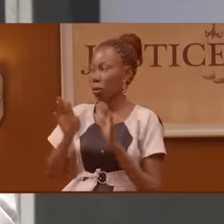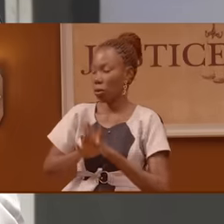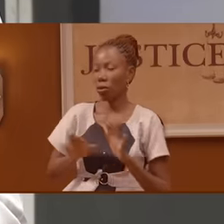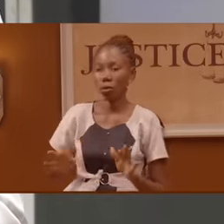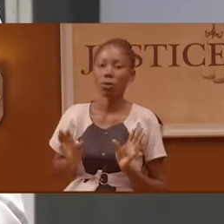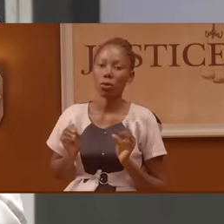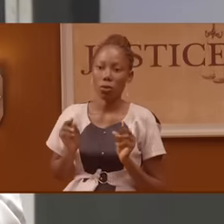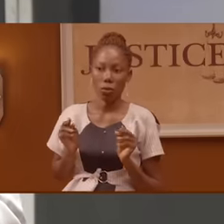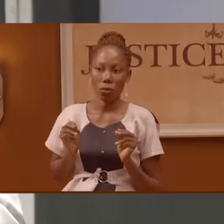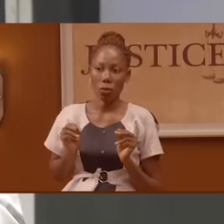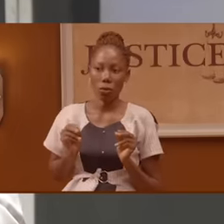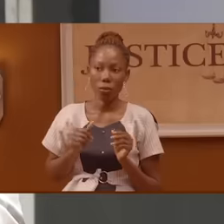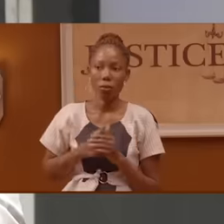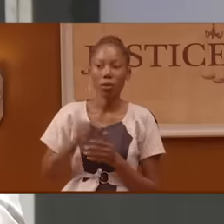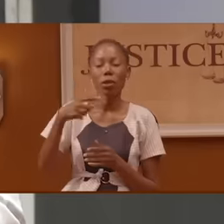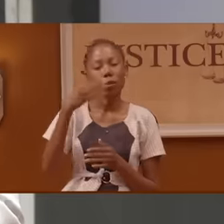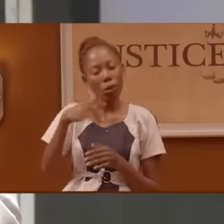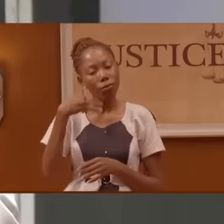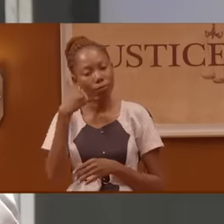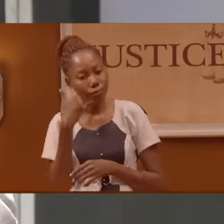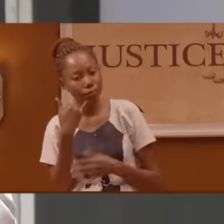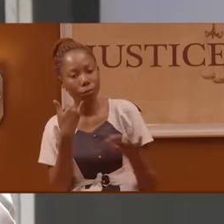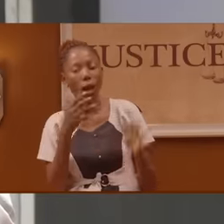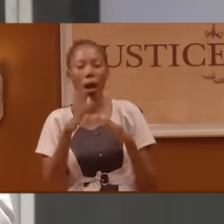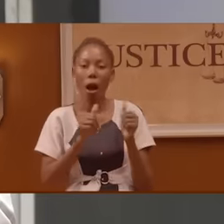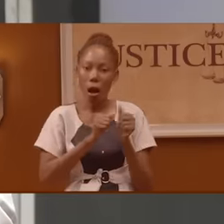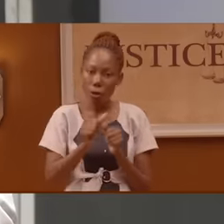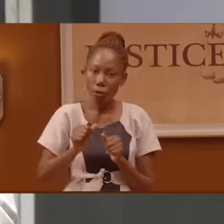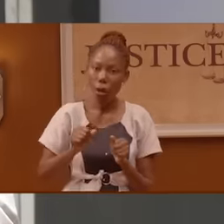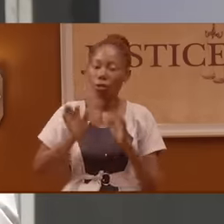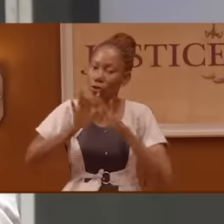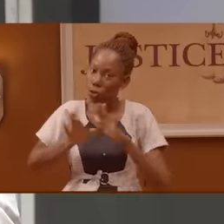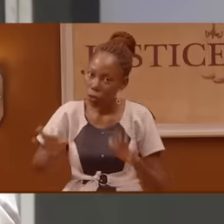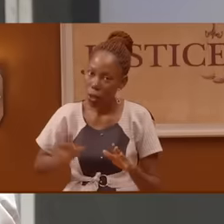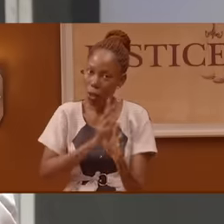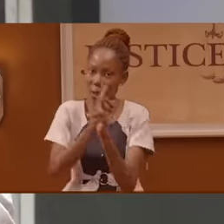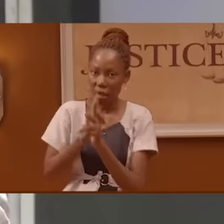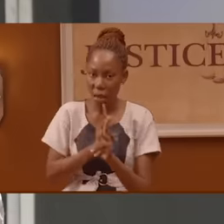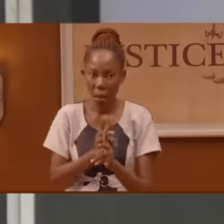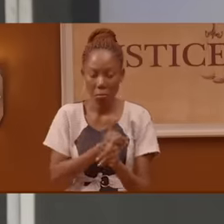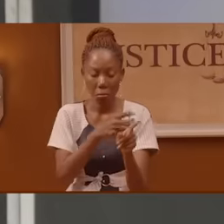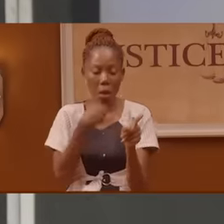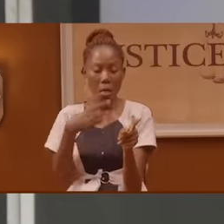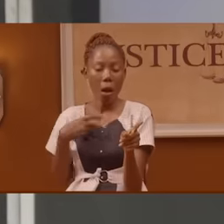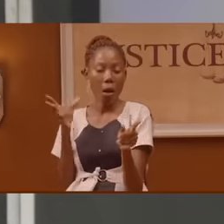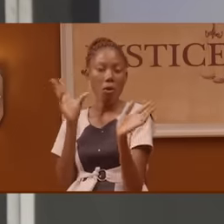So I called him that let's talk about the welfare of the children. He said no,